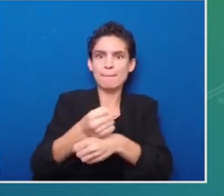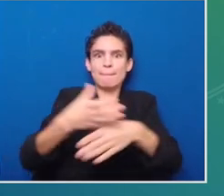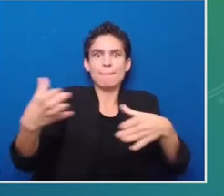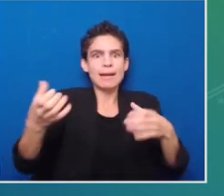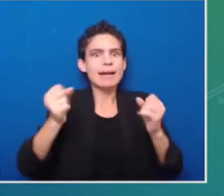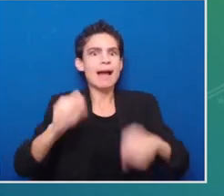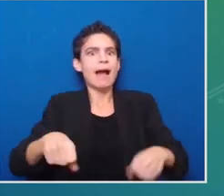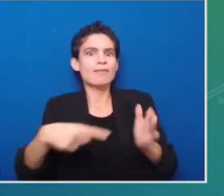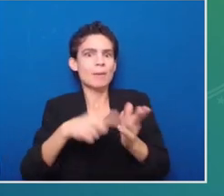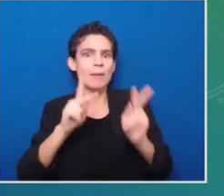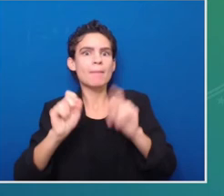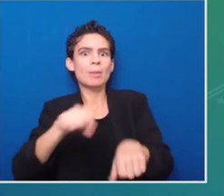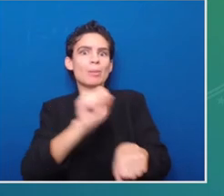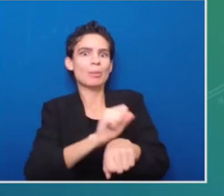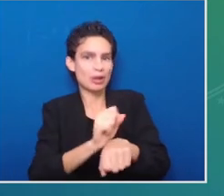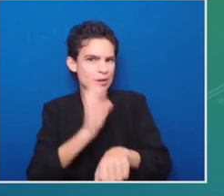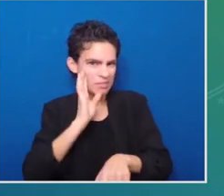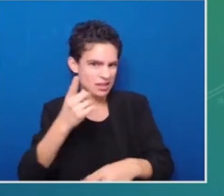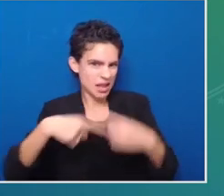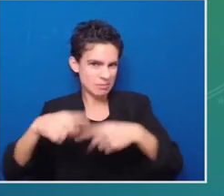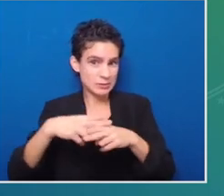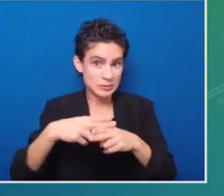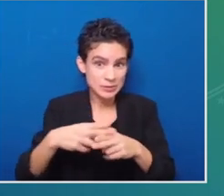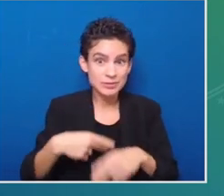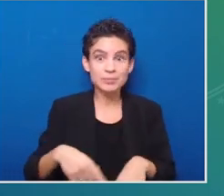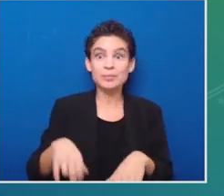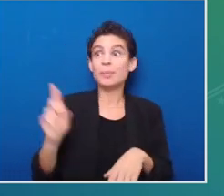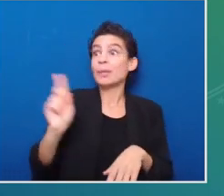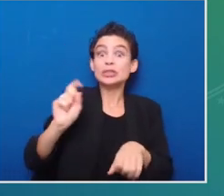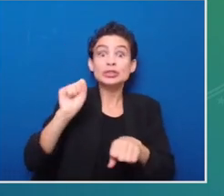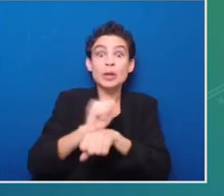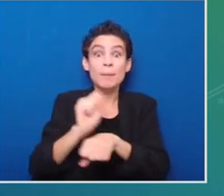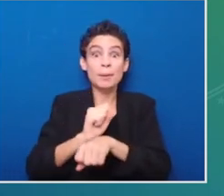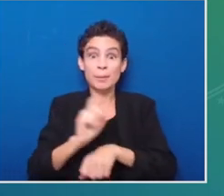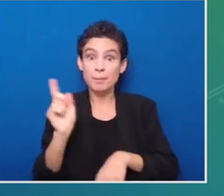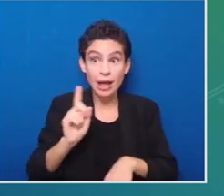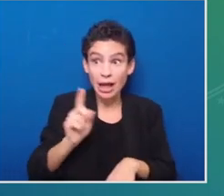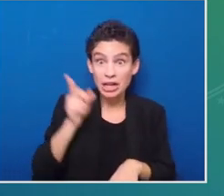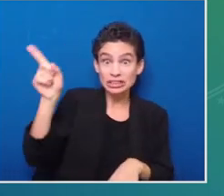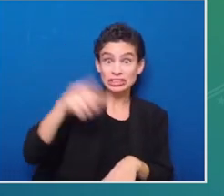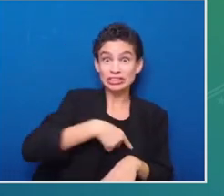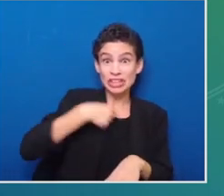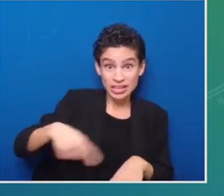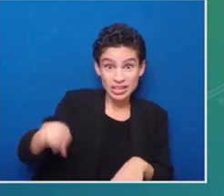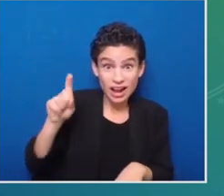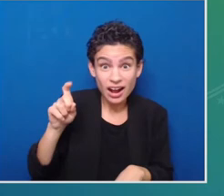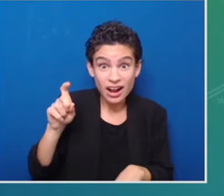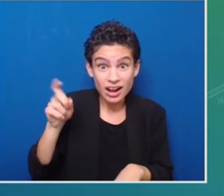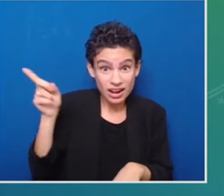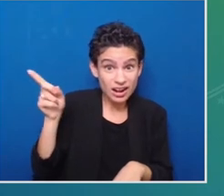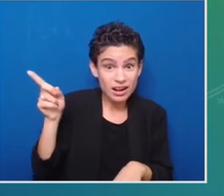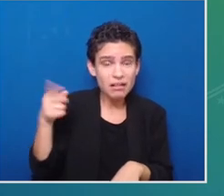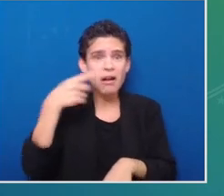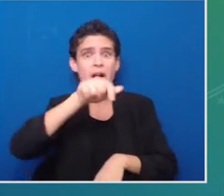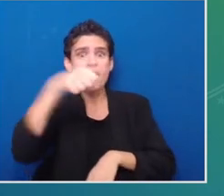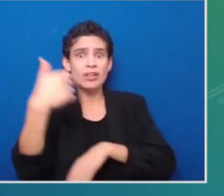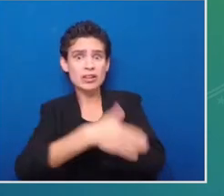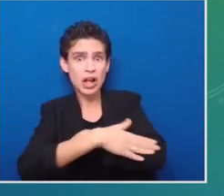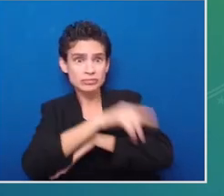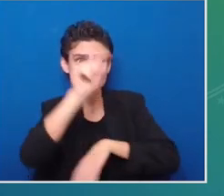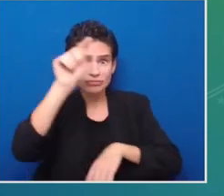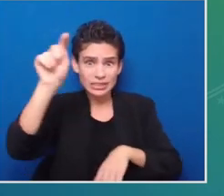Millions. But where? Where will those jobs be? Are they going to be in China or in the other